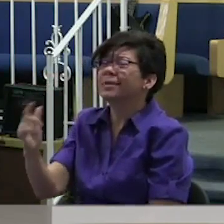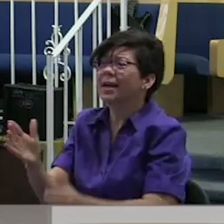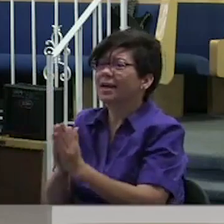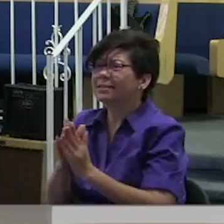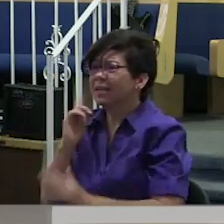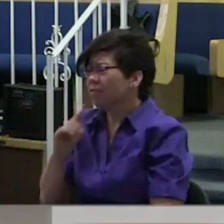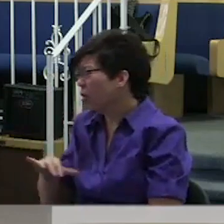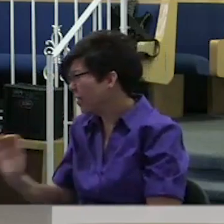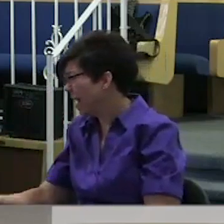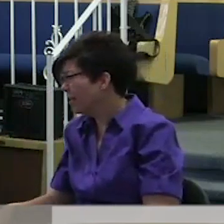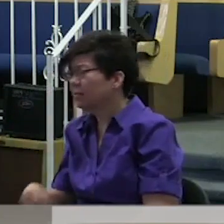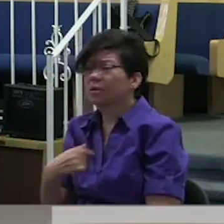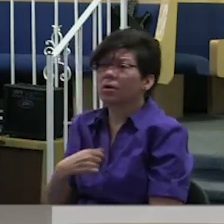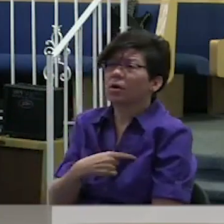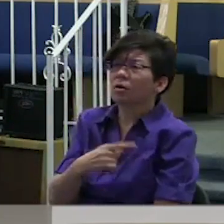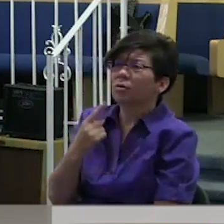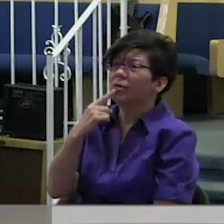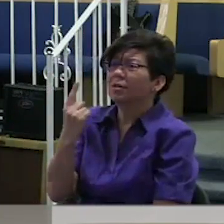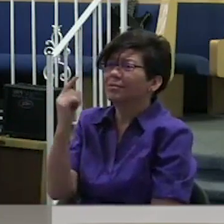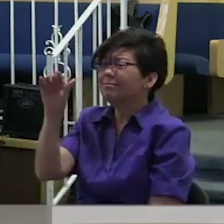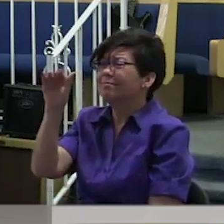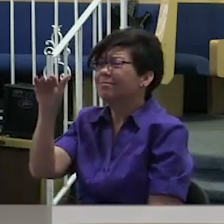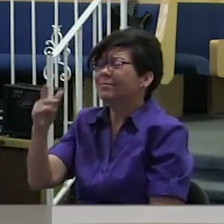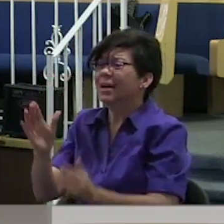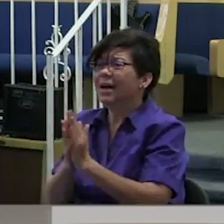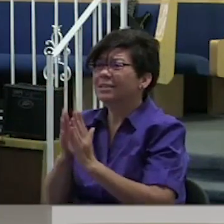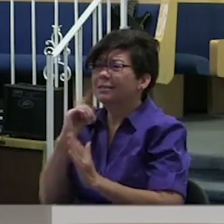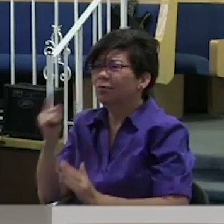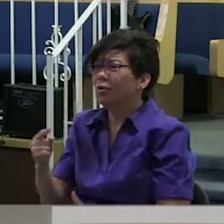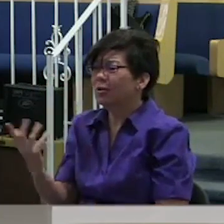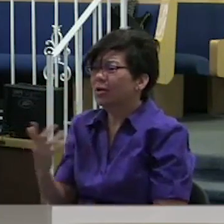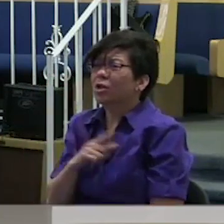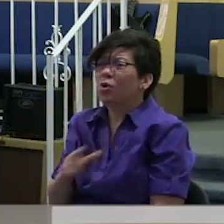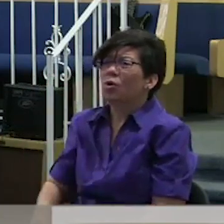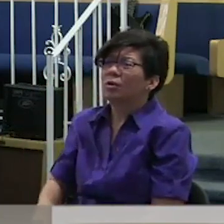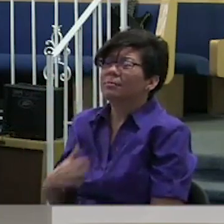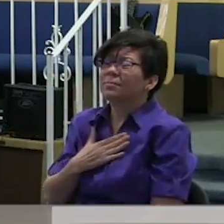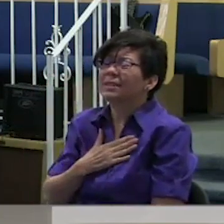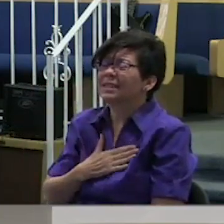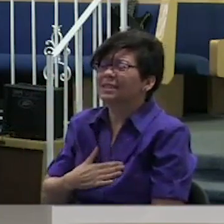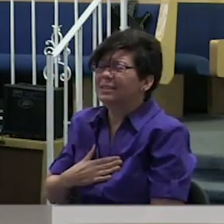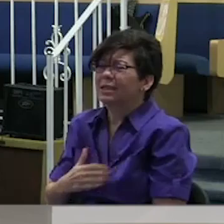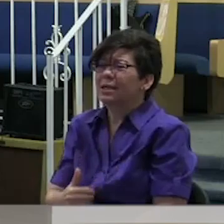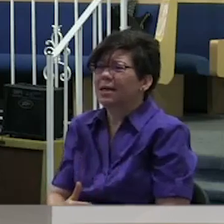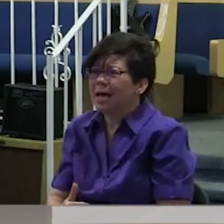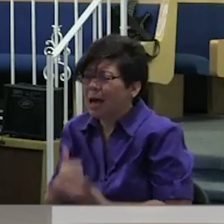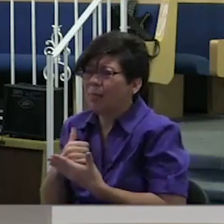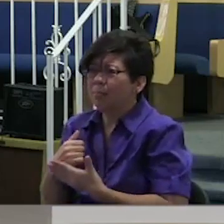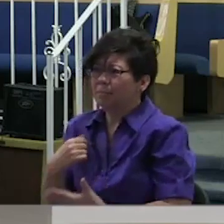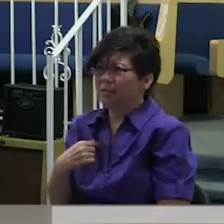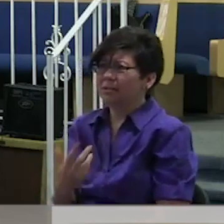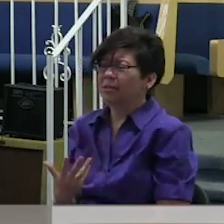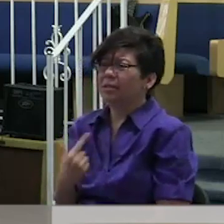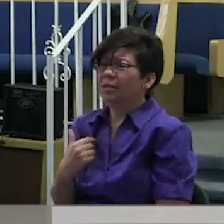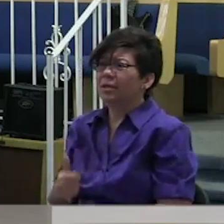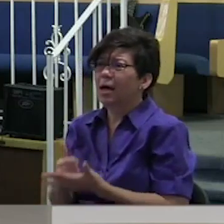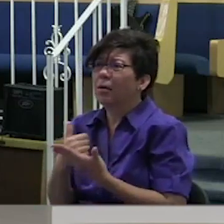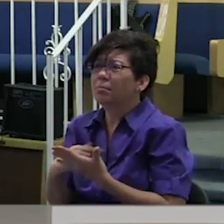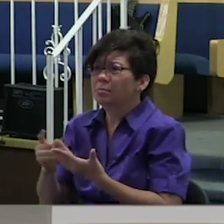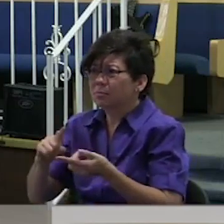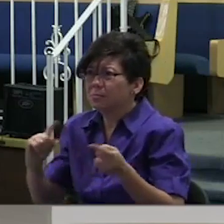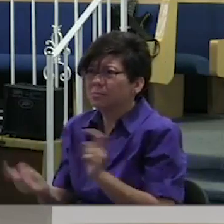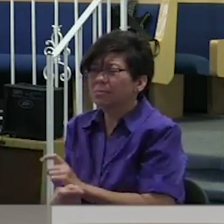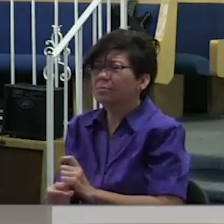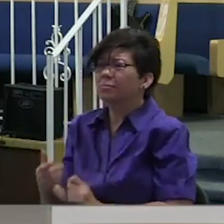asking for that. But we also go to God and ask him, Lord, please help me. Help me to change